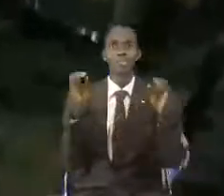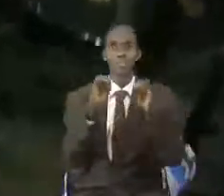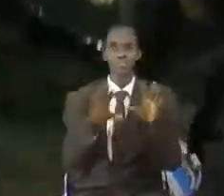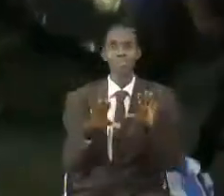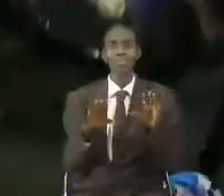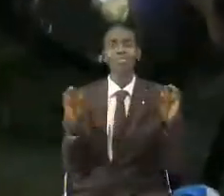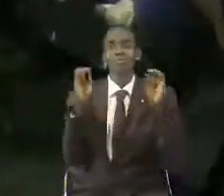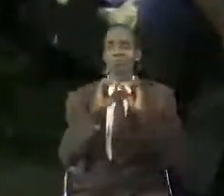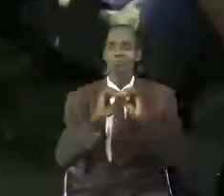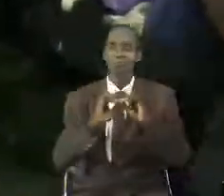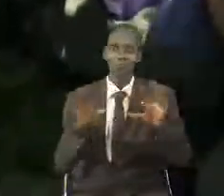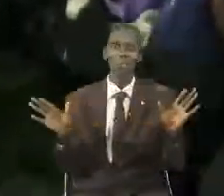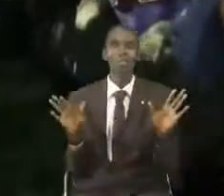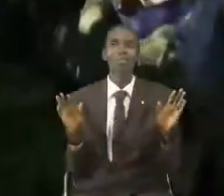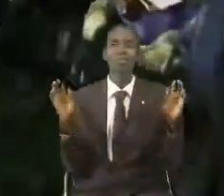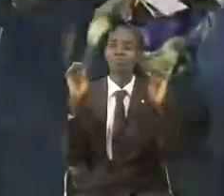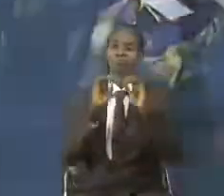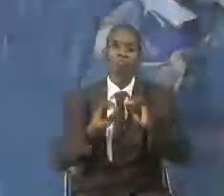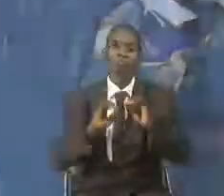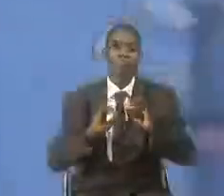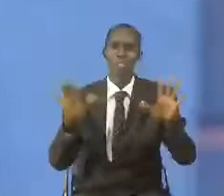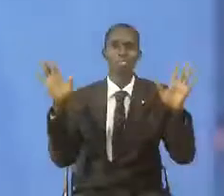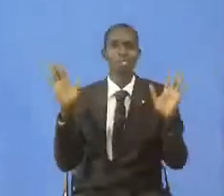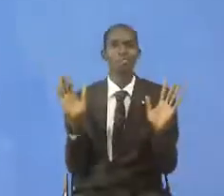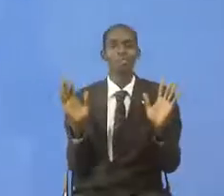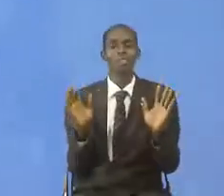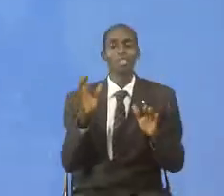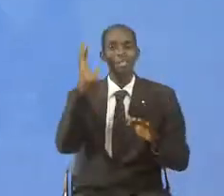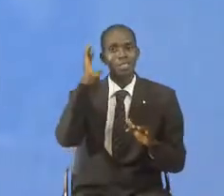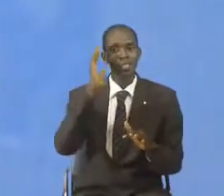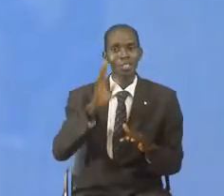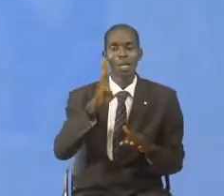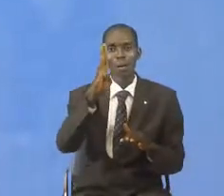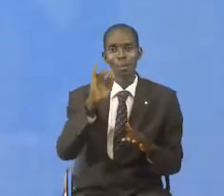and this, but thank God,